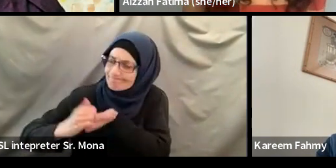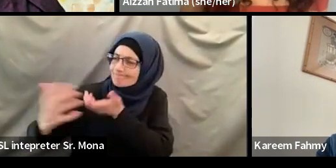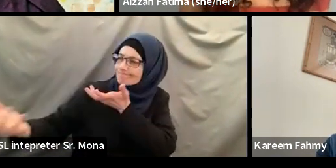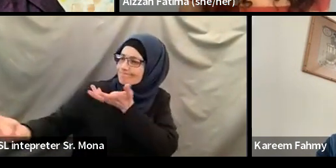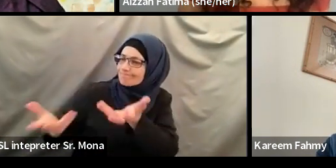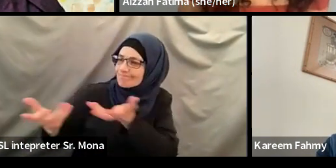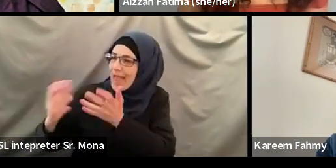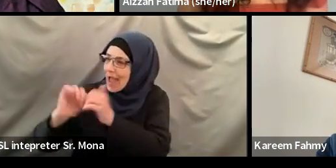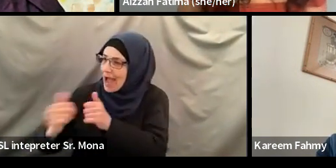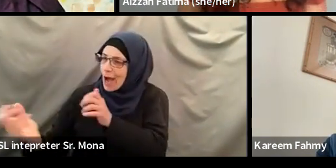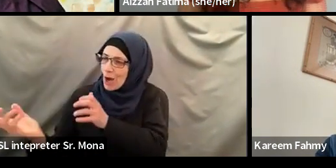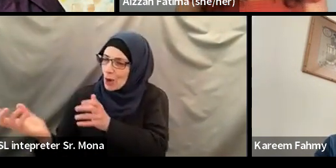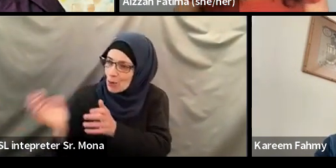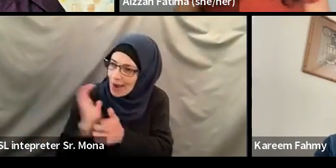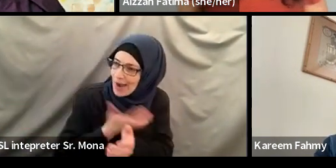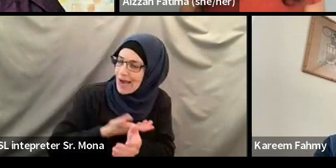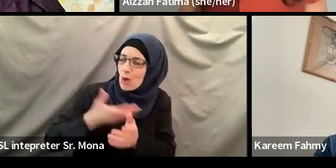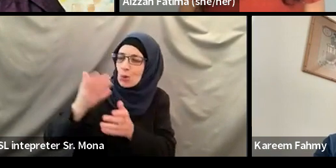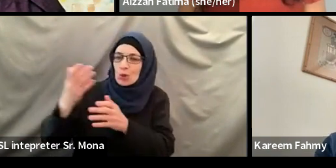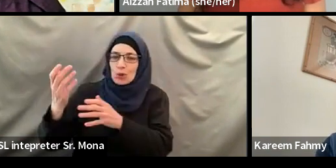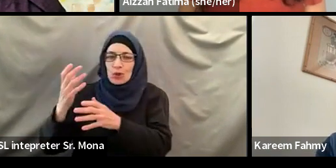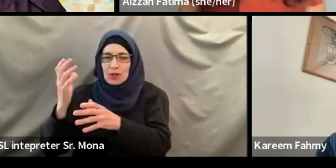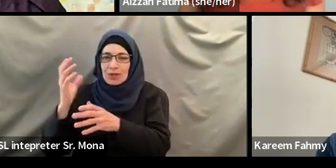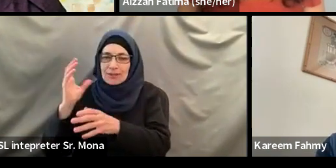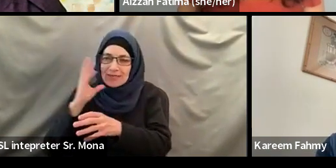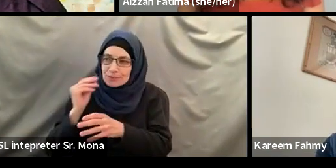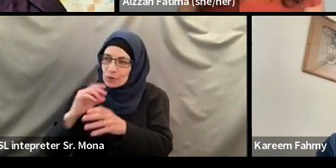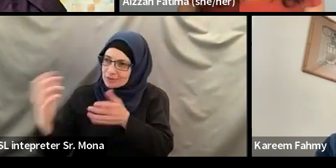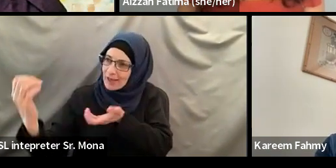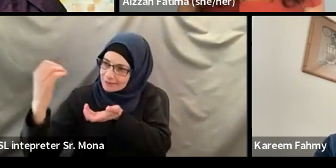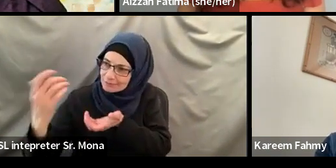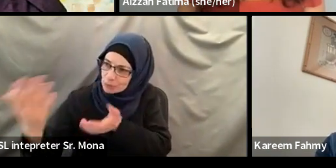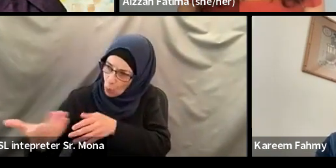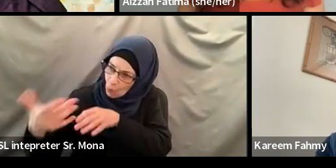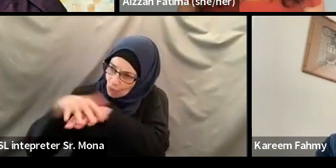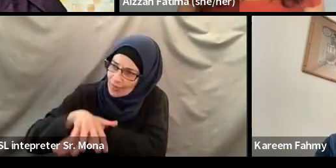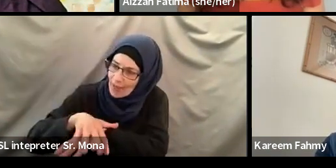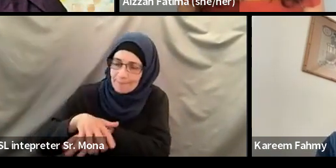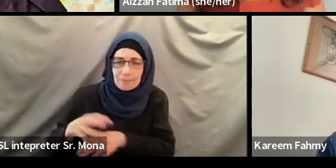there are similarities already that we have as fellow Muslims.